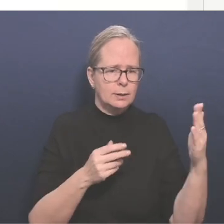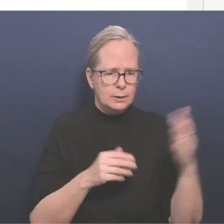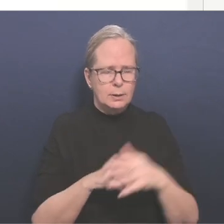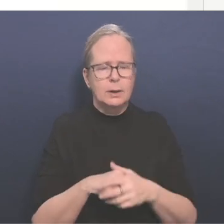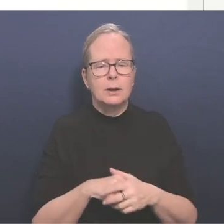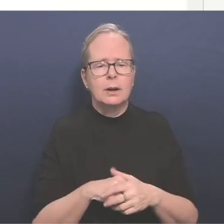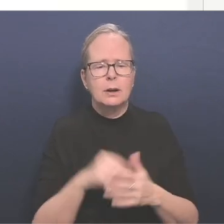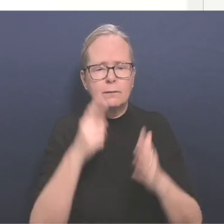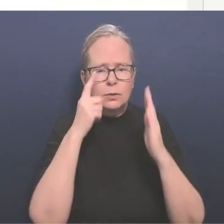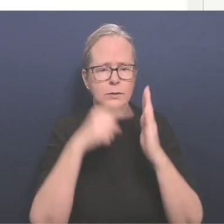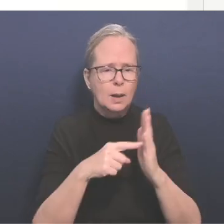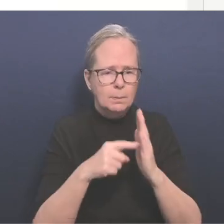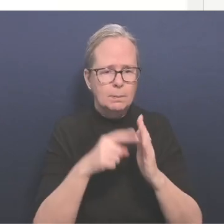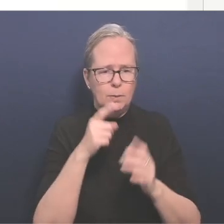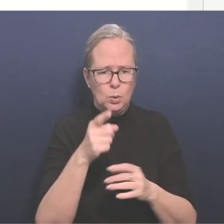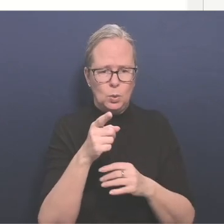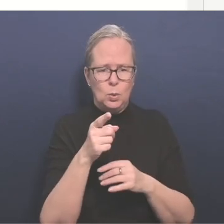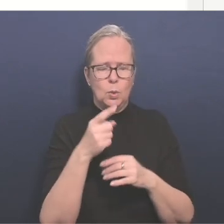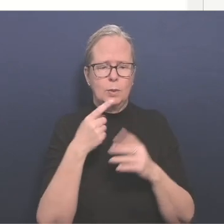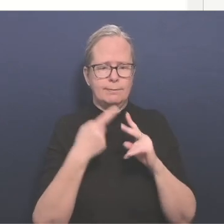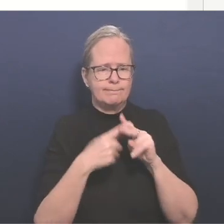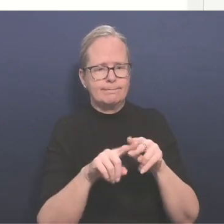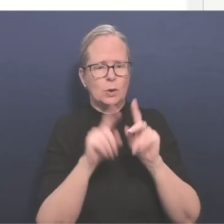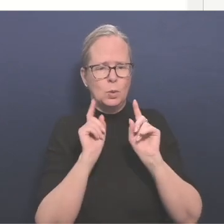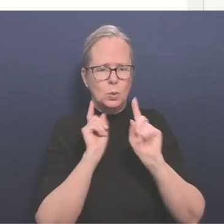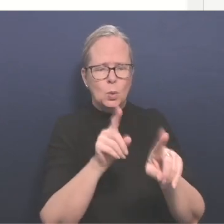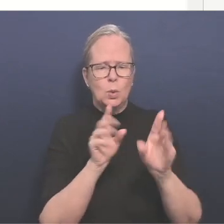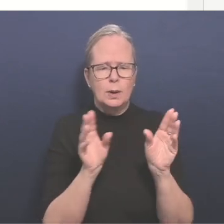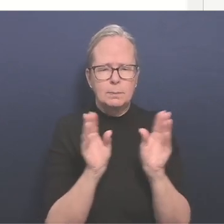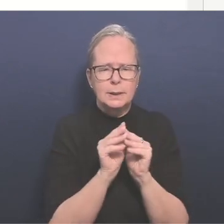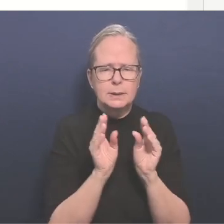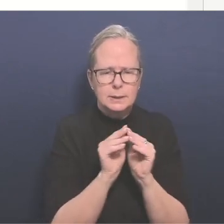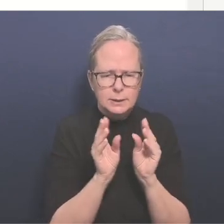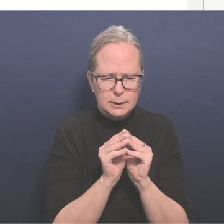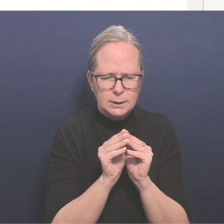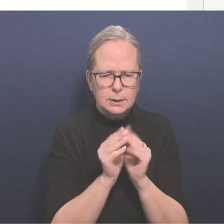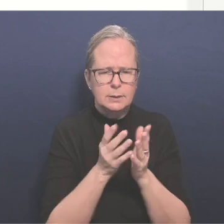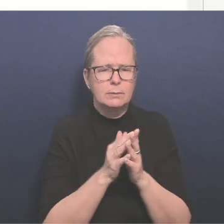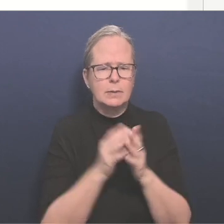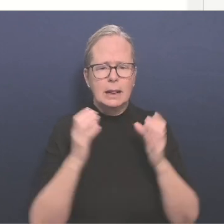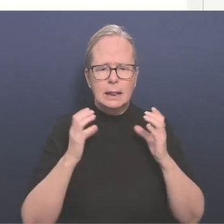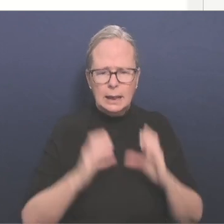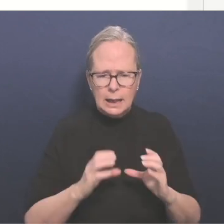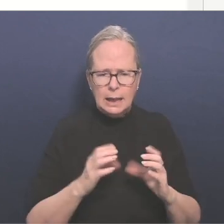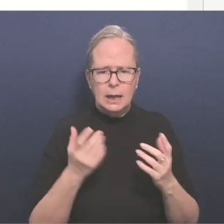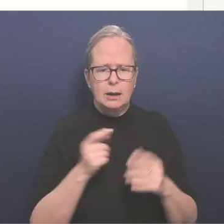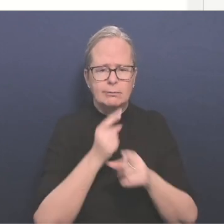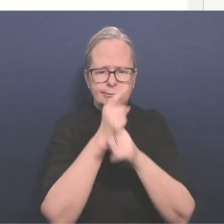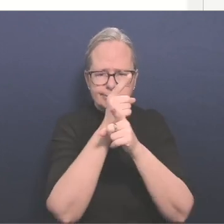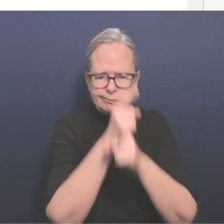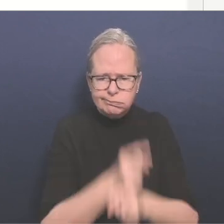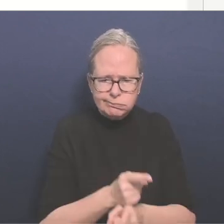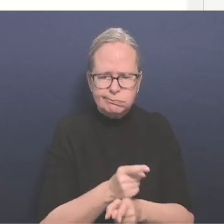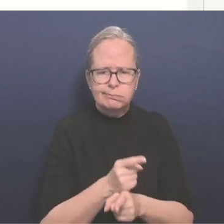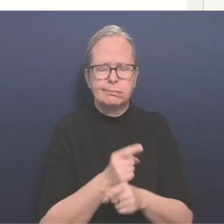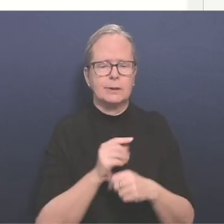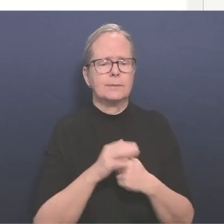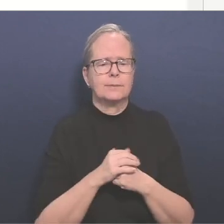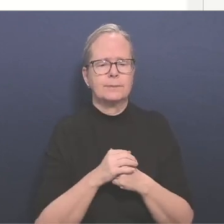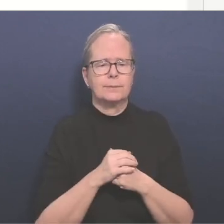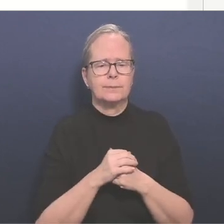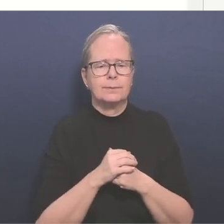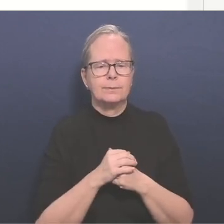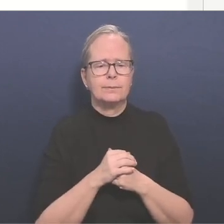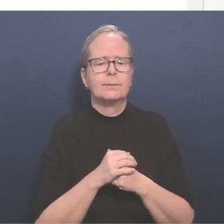So into the body of the tool, you click and you come in and you get a high level, explanation of what the